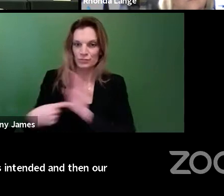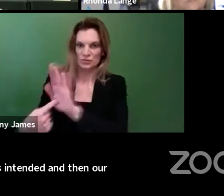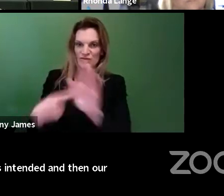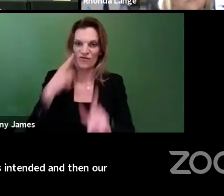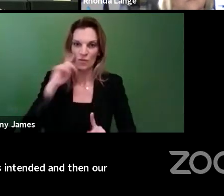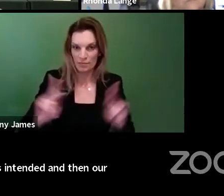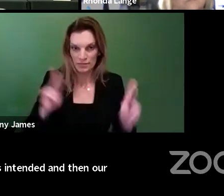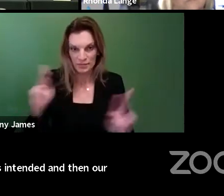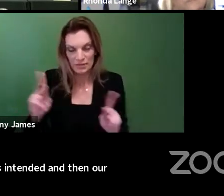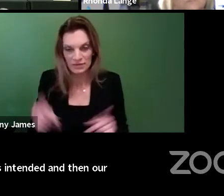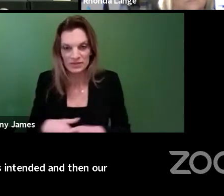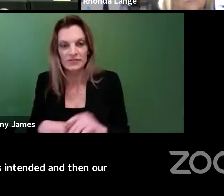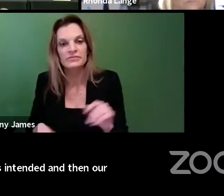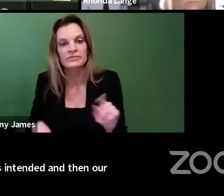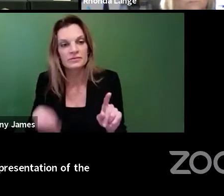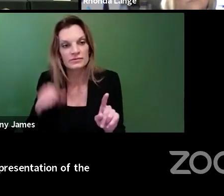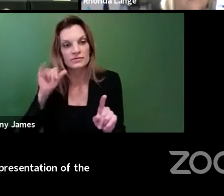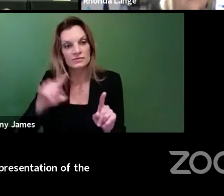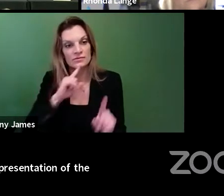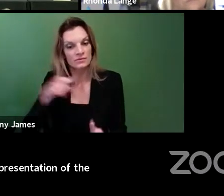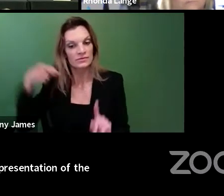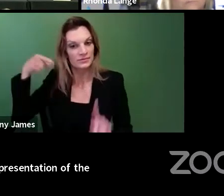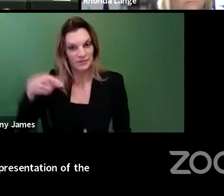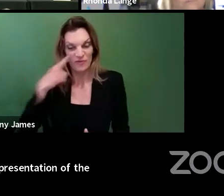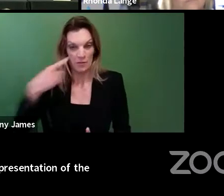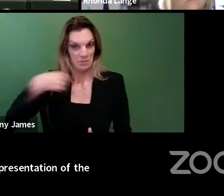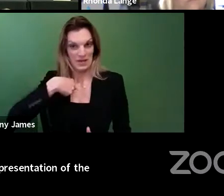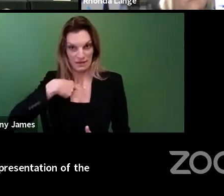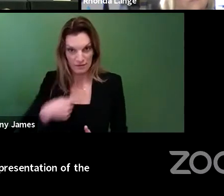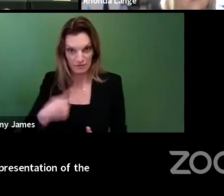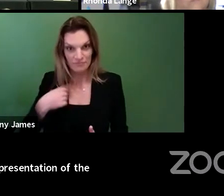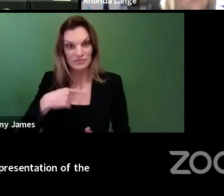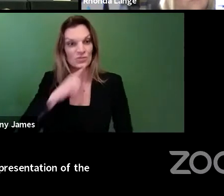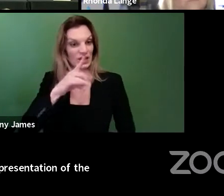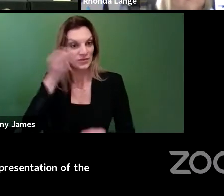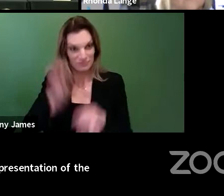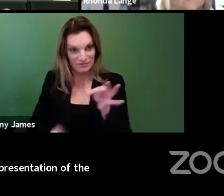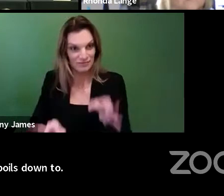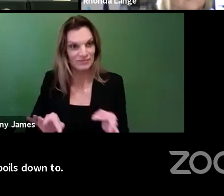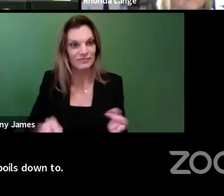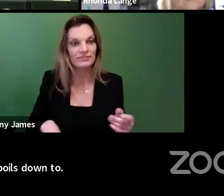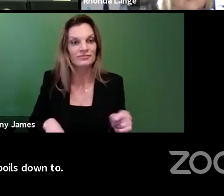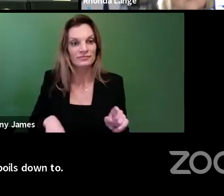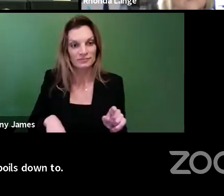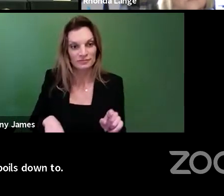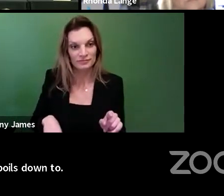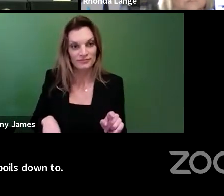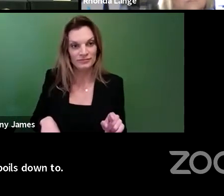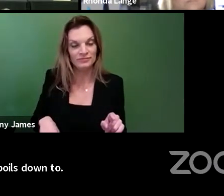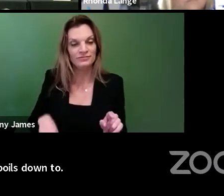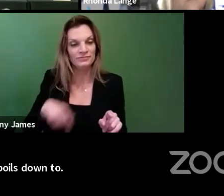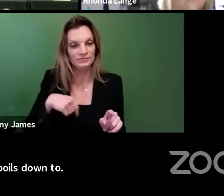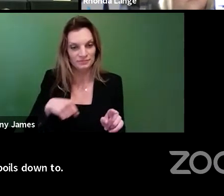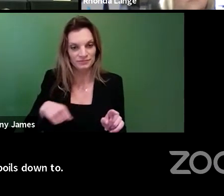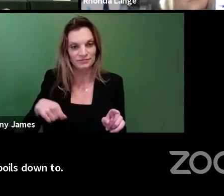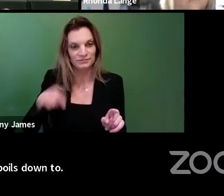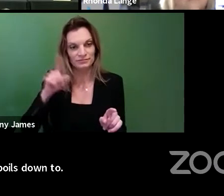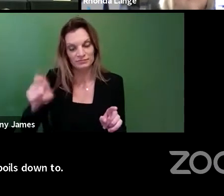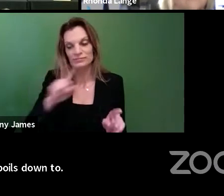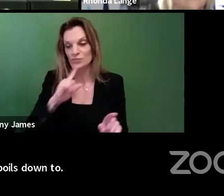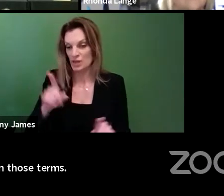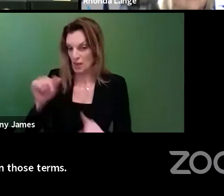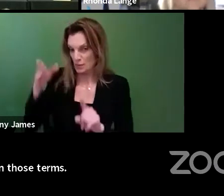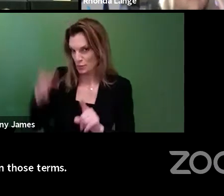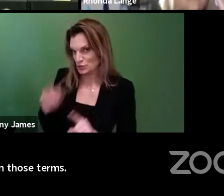people. That's what it all boils down to. For me, it's pretty simple in those terms. I will, however, politely correct the